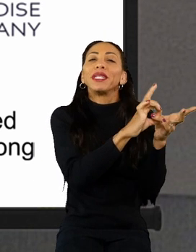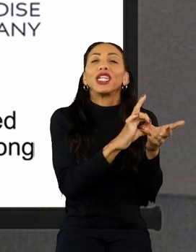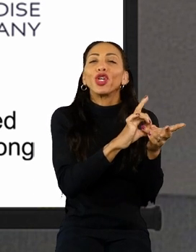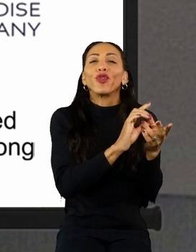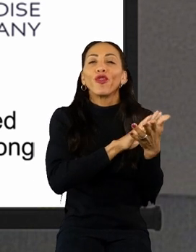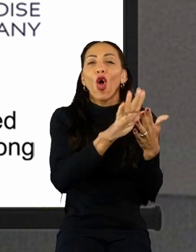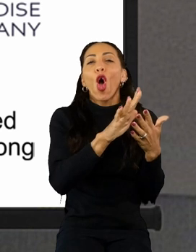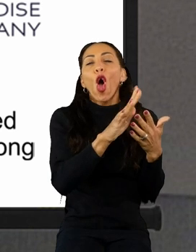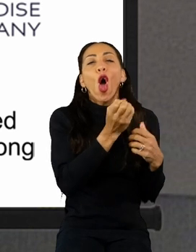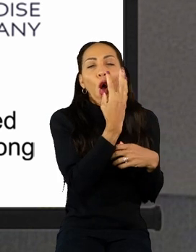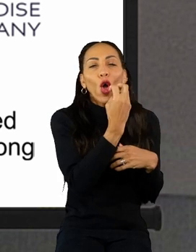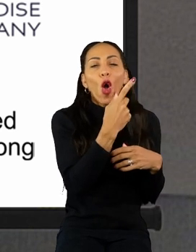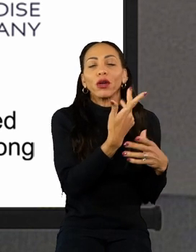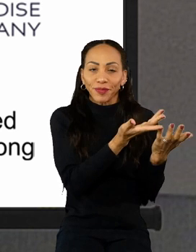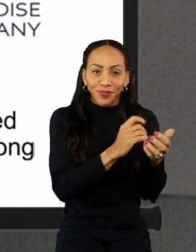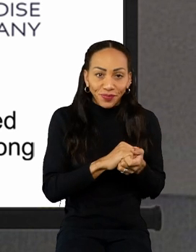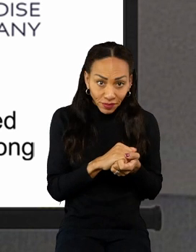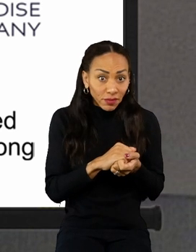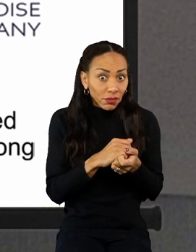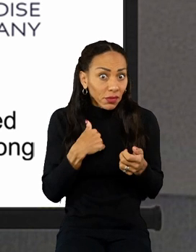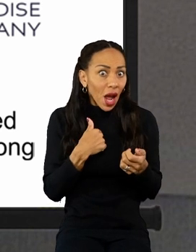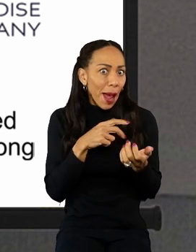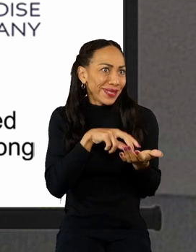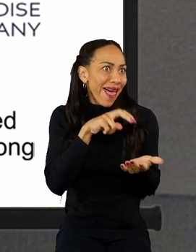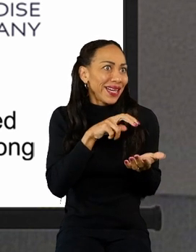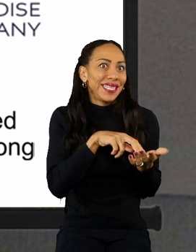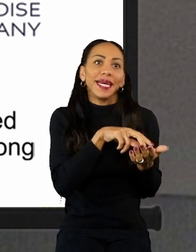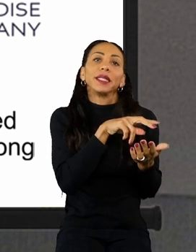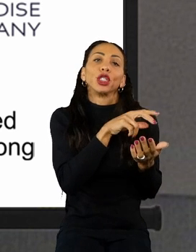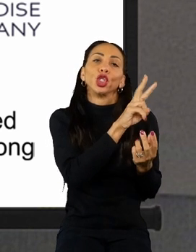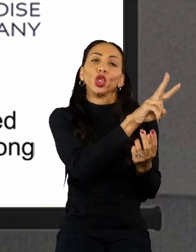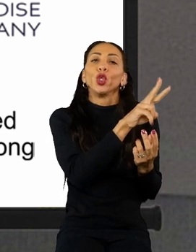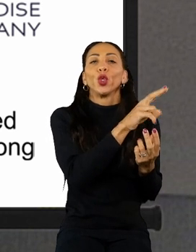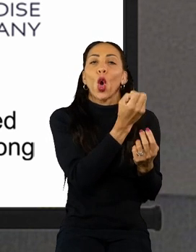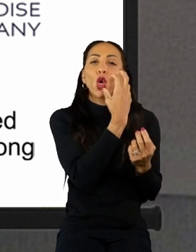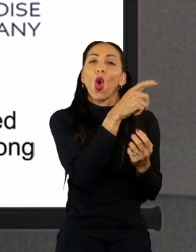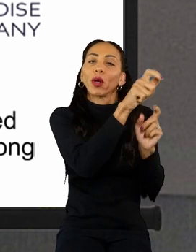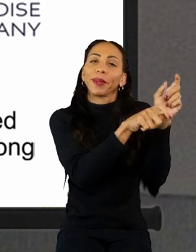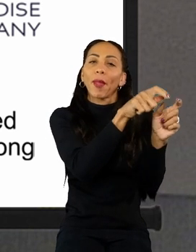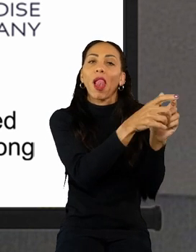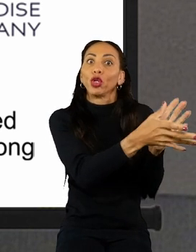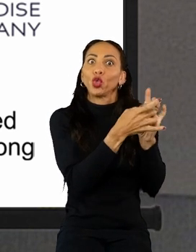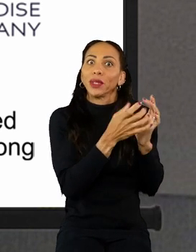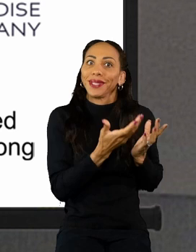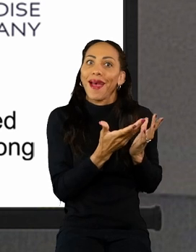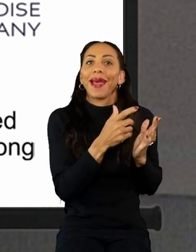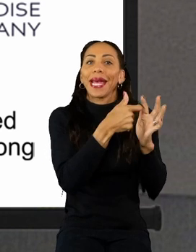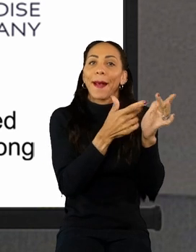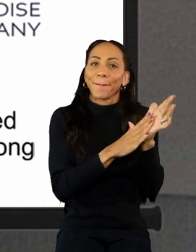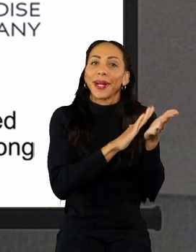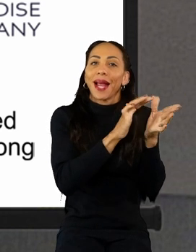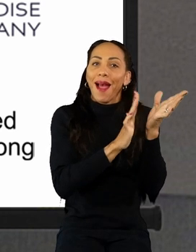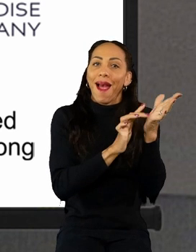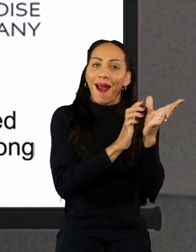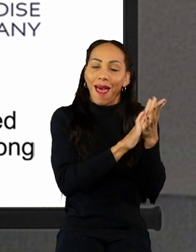Kong. And yeah, delighted that Kim and Hannah are here with us today. That's brilliant. So